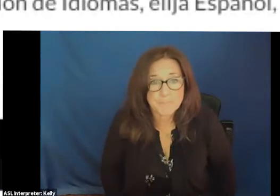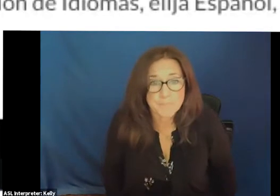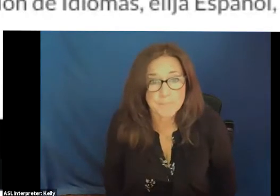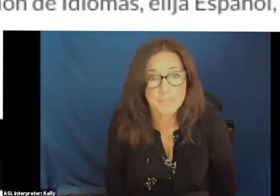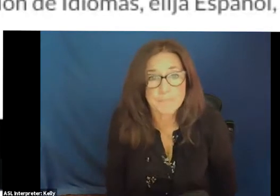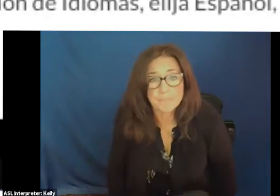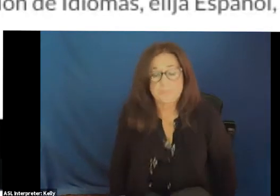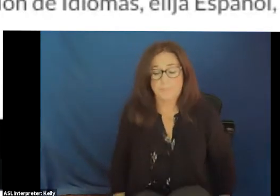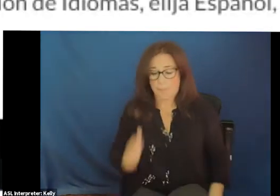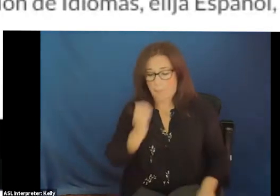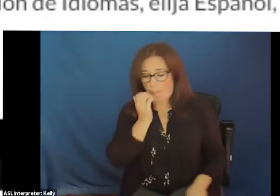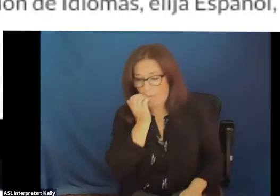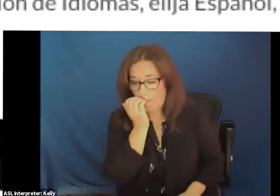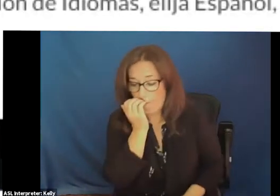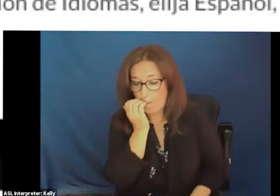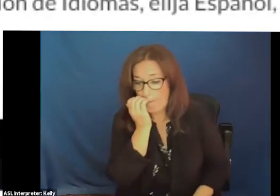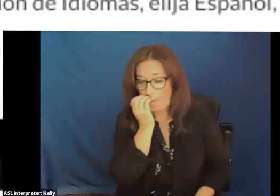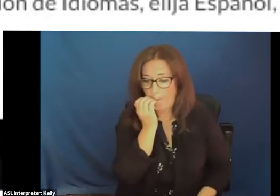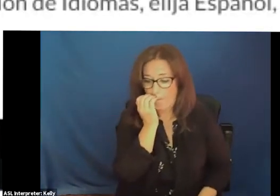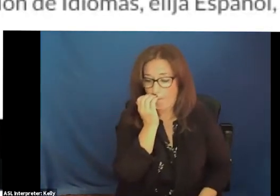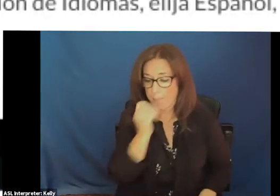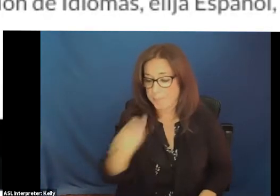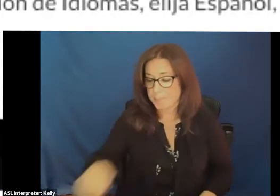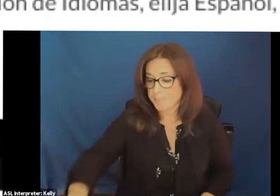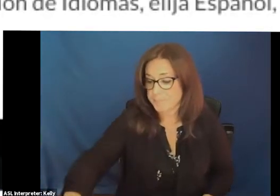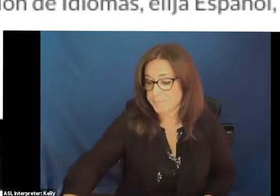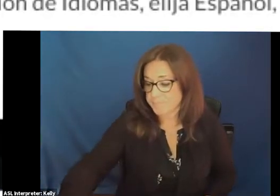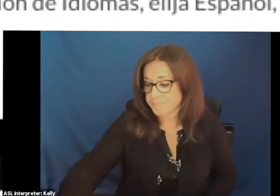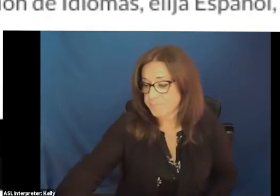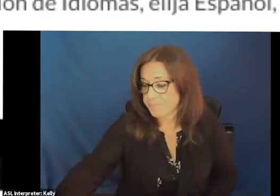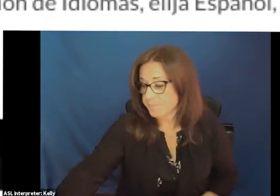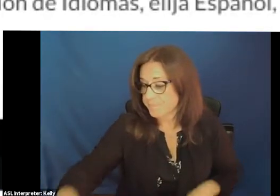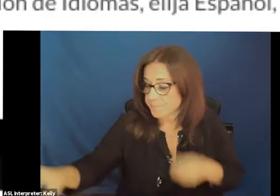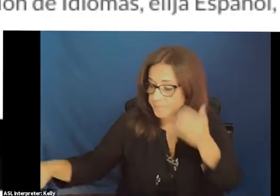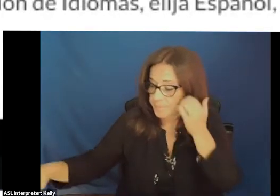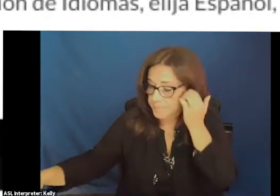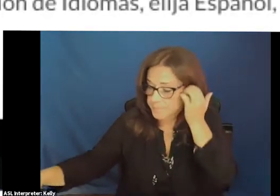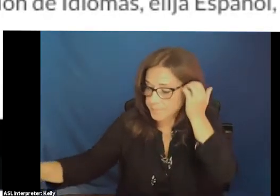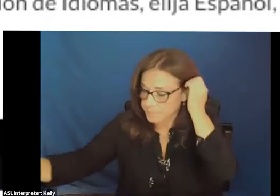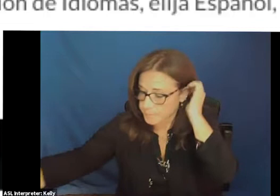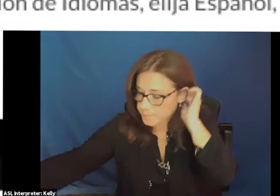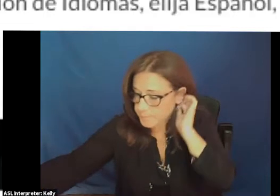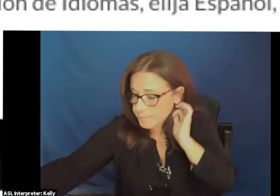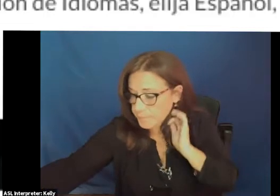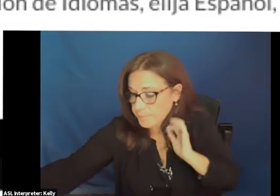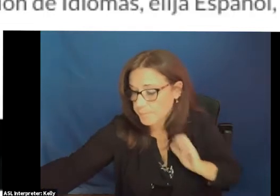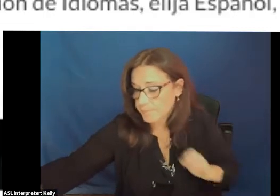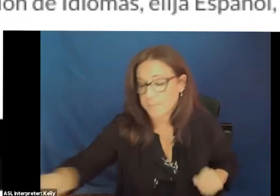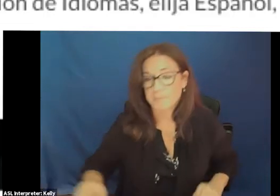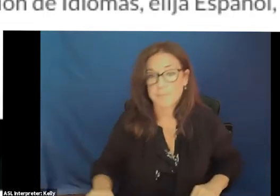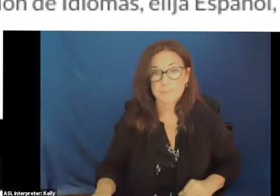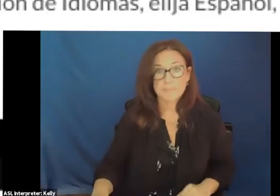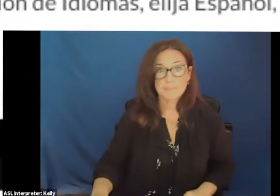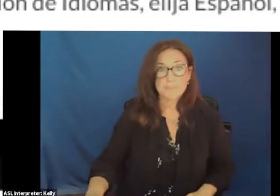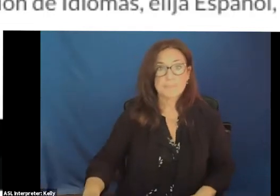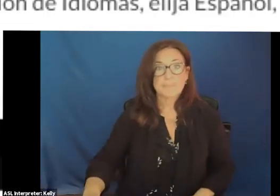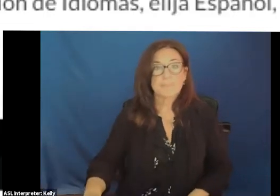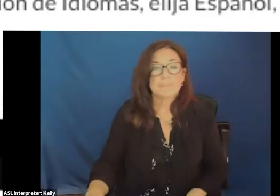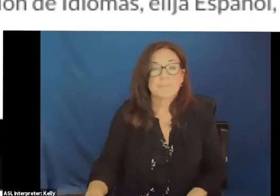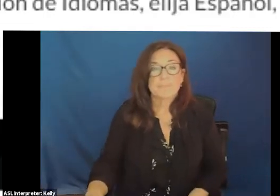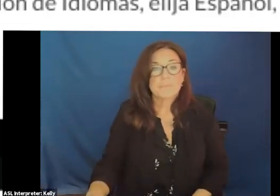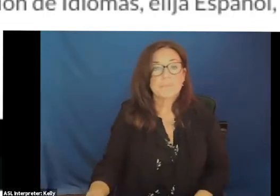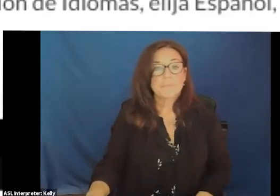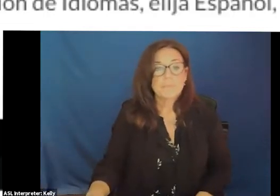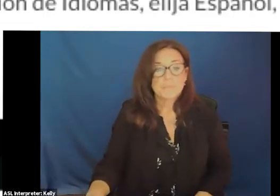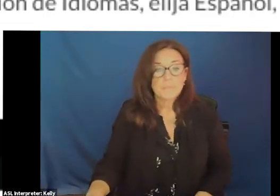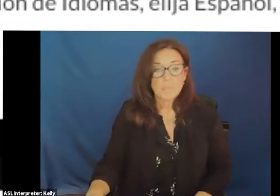es bilingüe, tendrá que elegir su idioma para escuchar la interpretación. Si está usando una computadora, verá un icono en la parte inferior de su